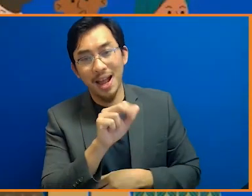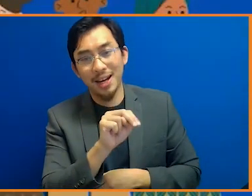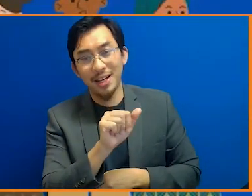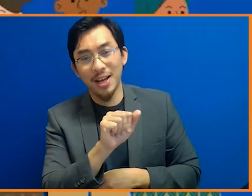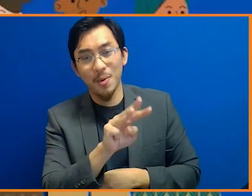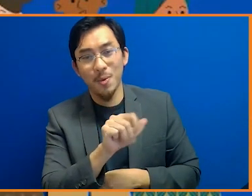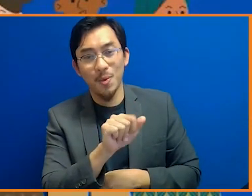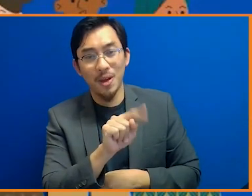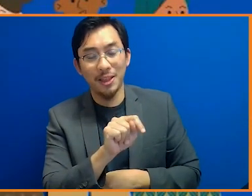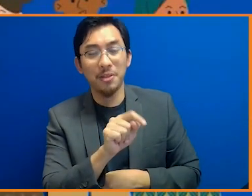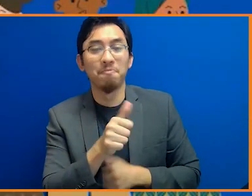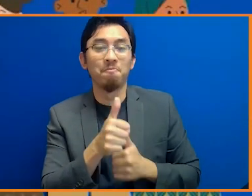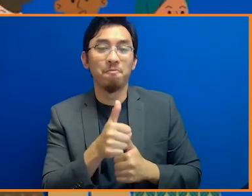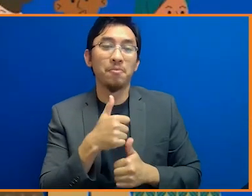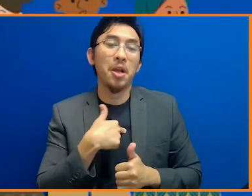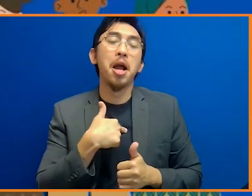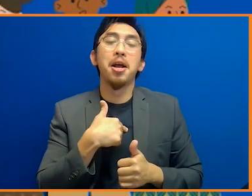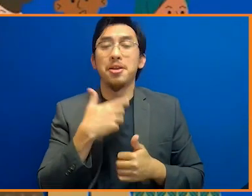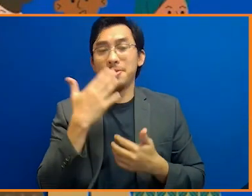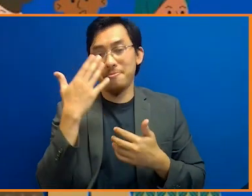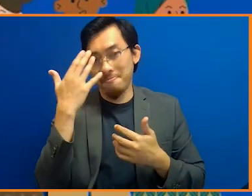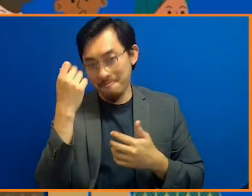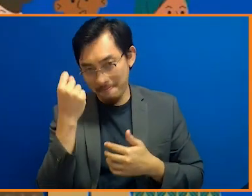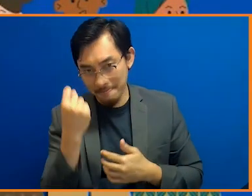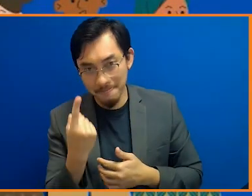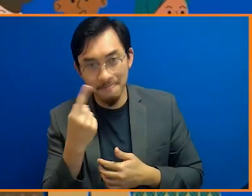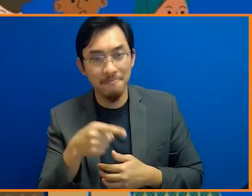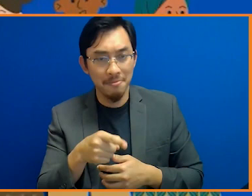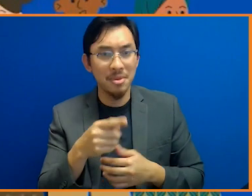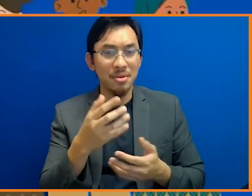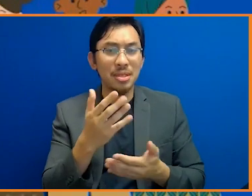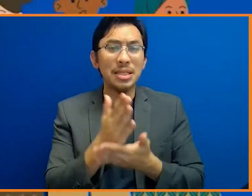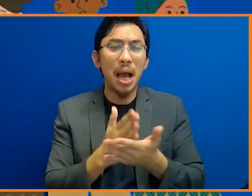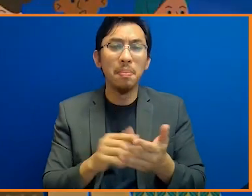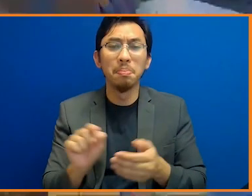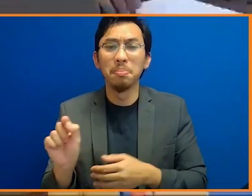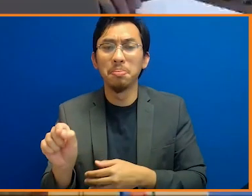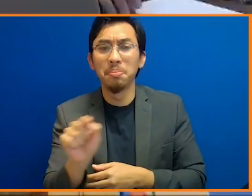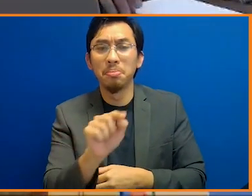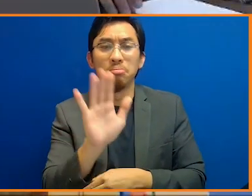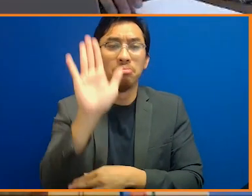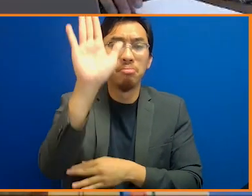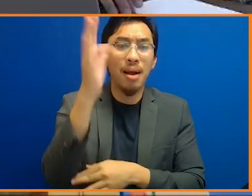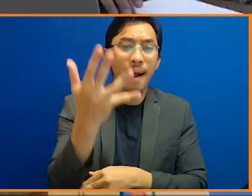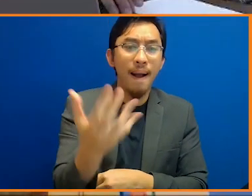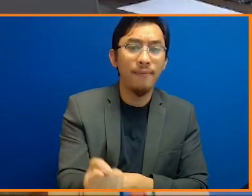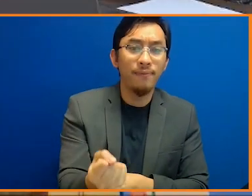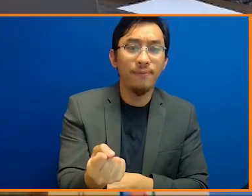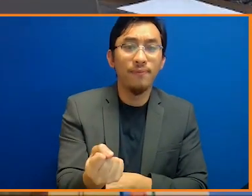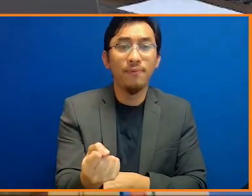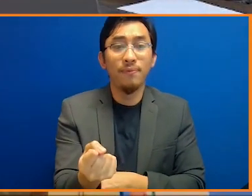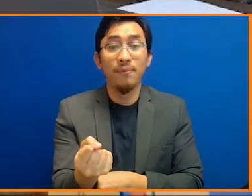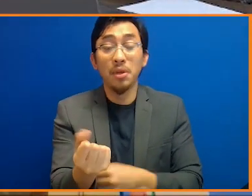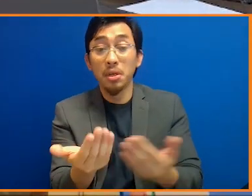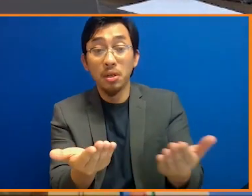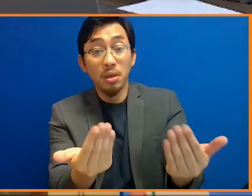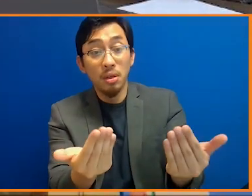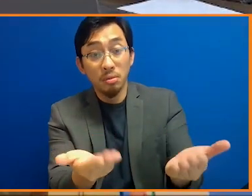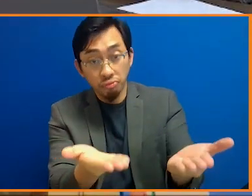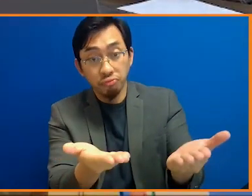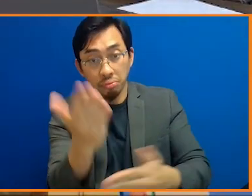Yeah, thank you, Prof. Anawat. I see some of the participants online Yes, have raised their hand. yeah,